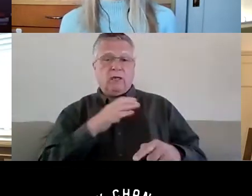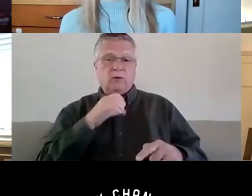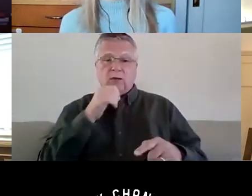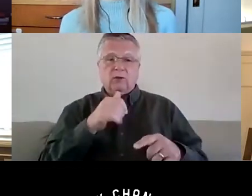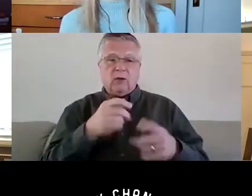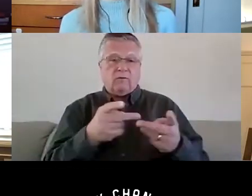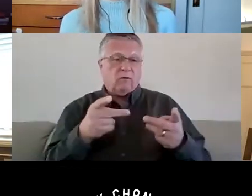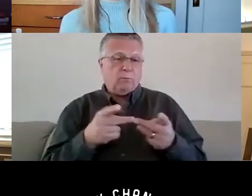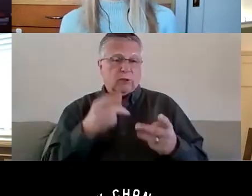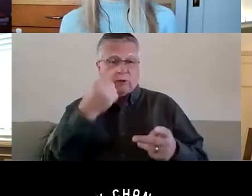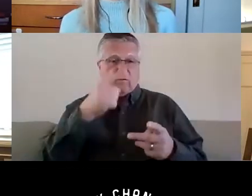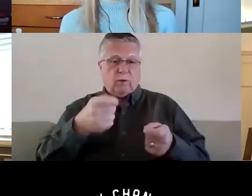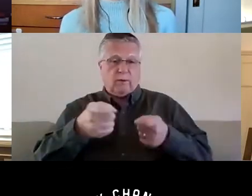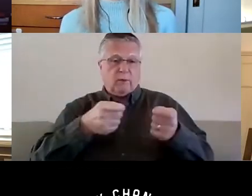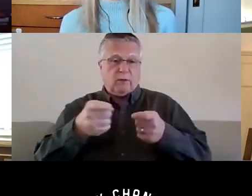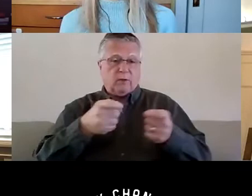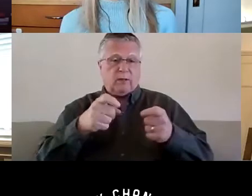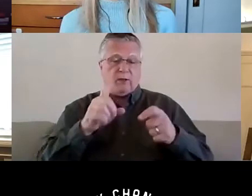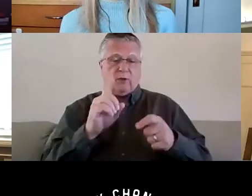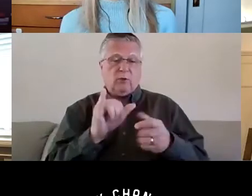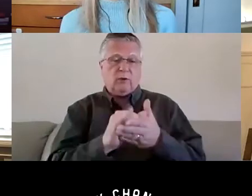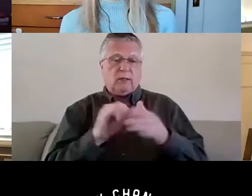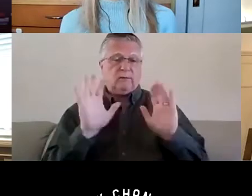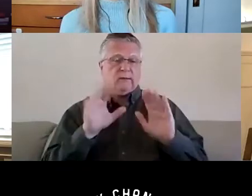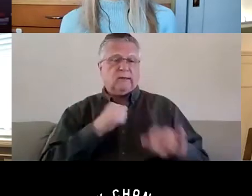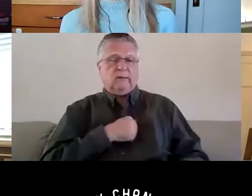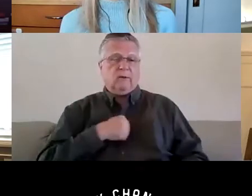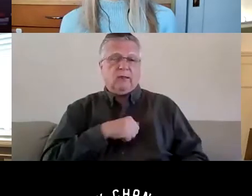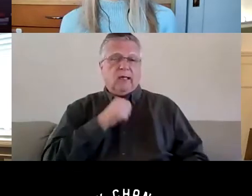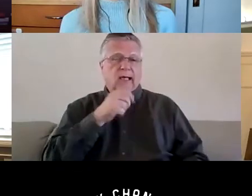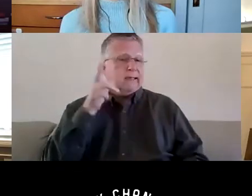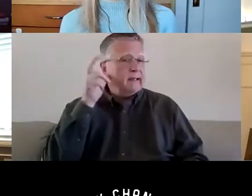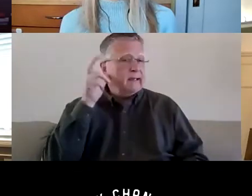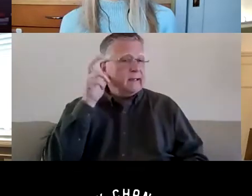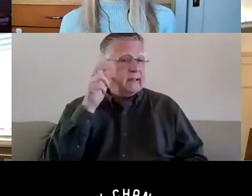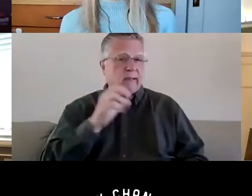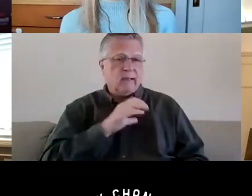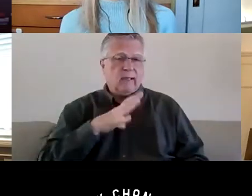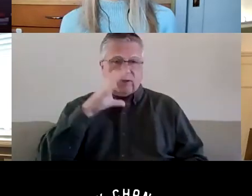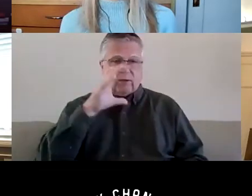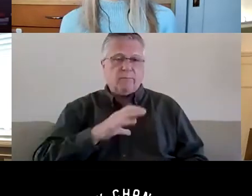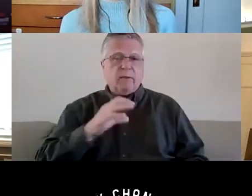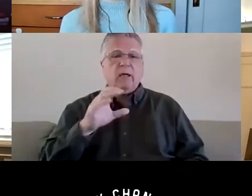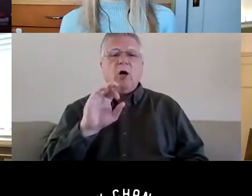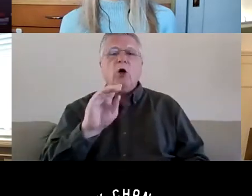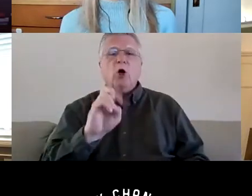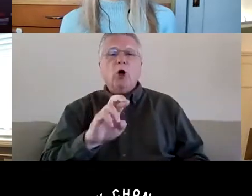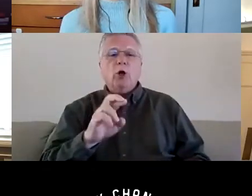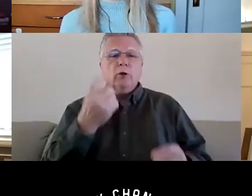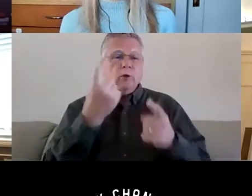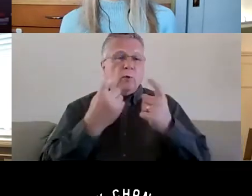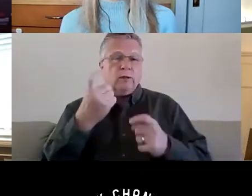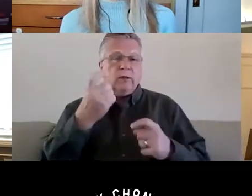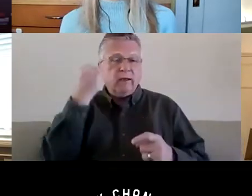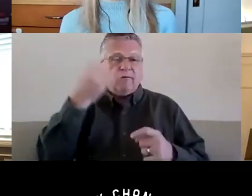to take. I apologize. I didn't hear Councilman O'Connor's questions, if there was one for me.